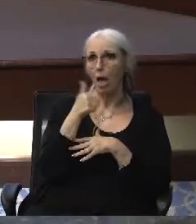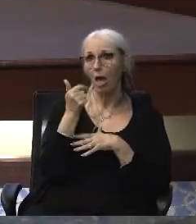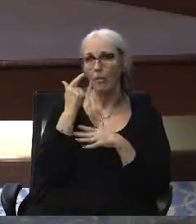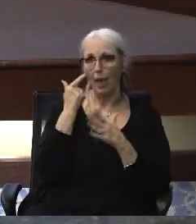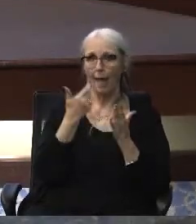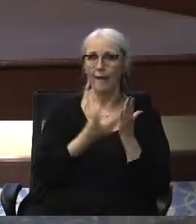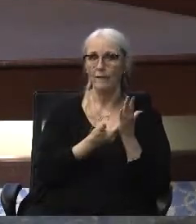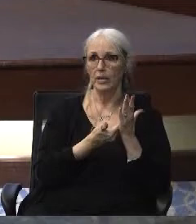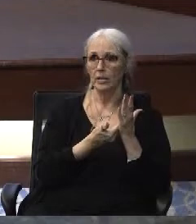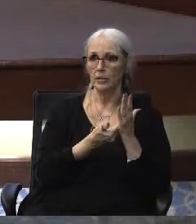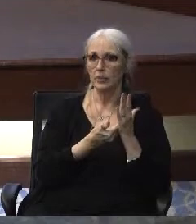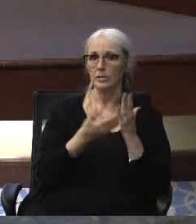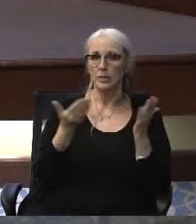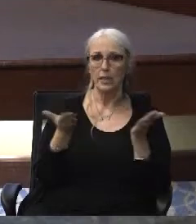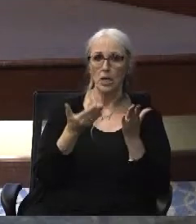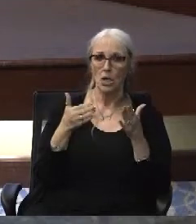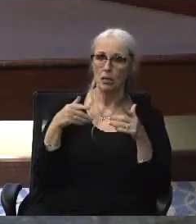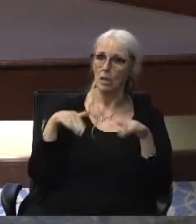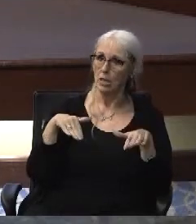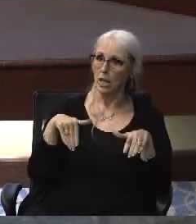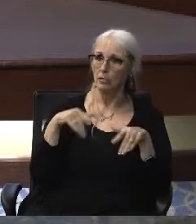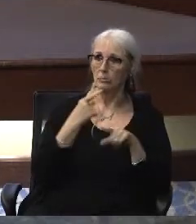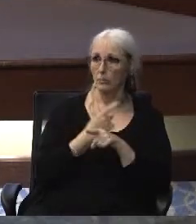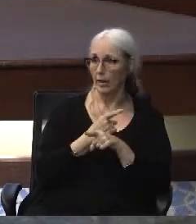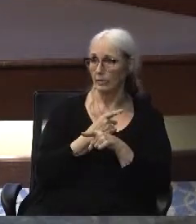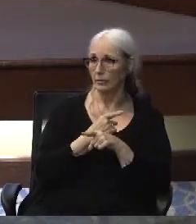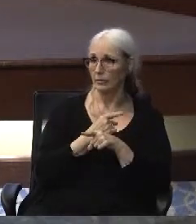of other variants here yet, have we?